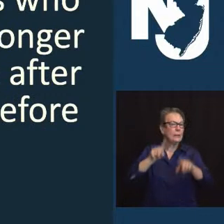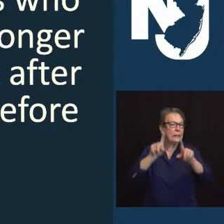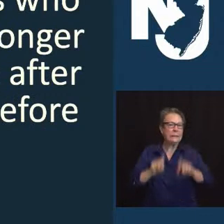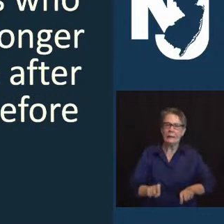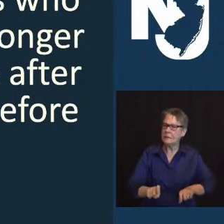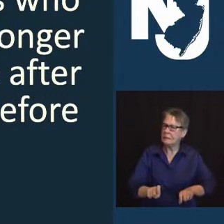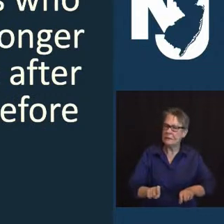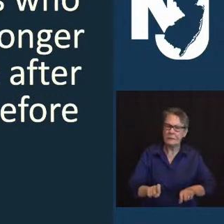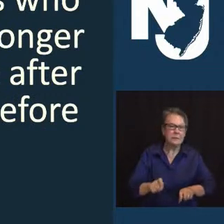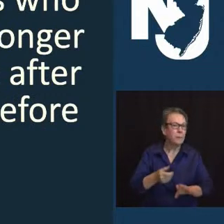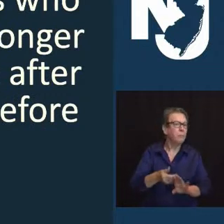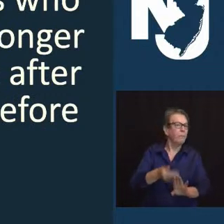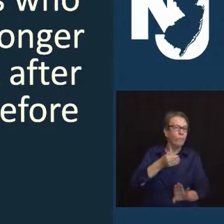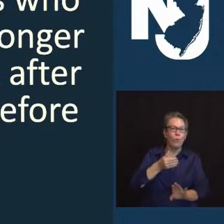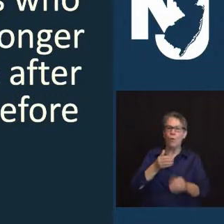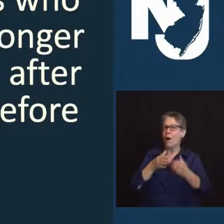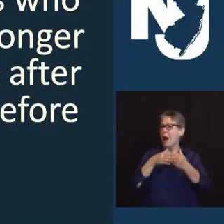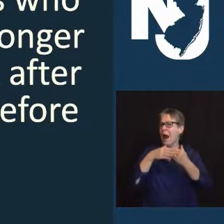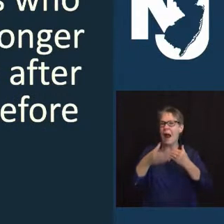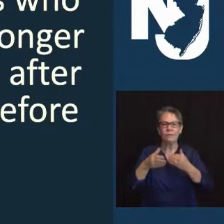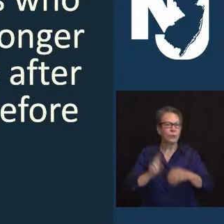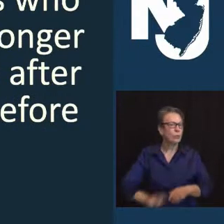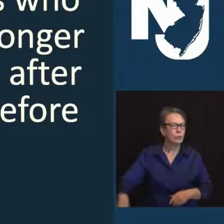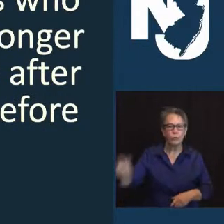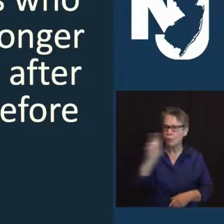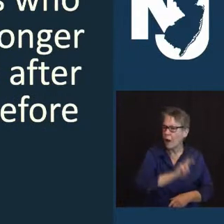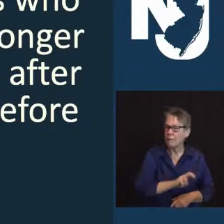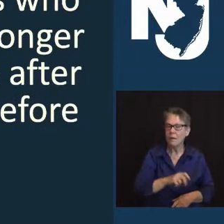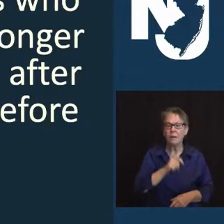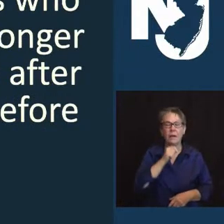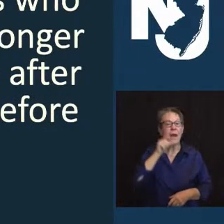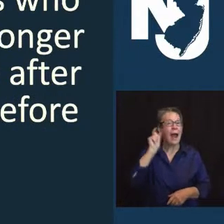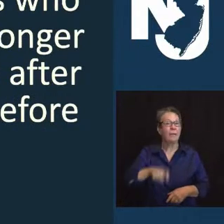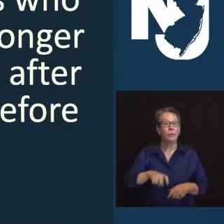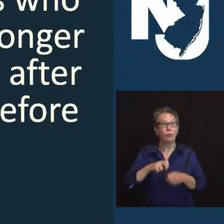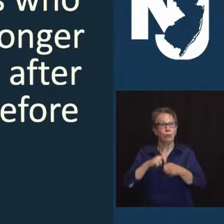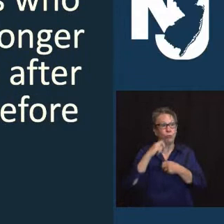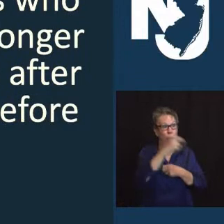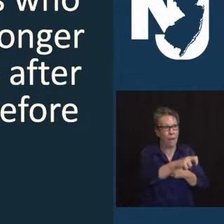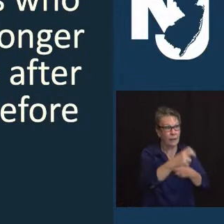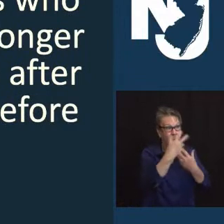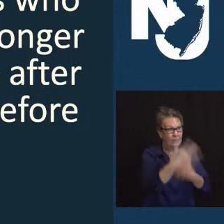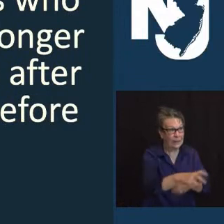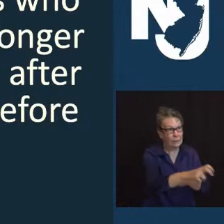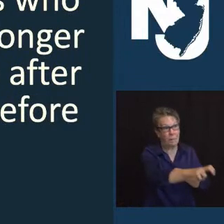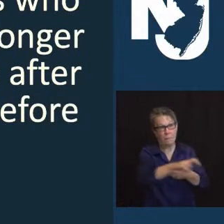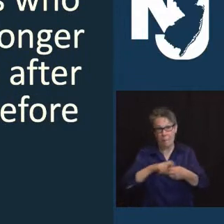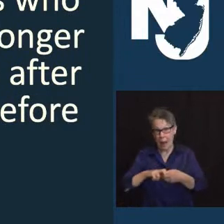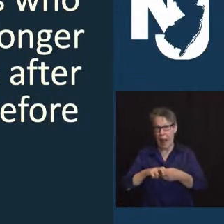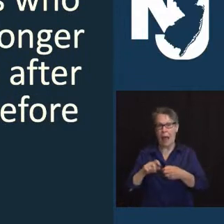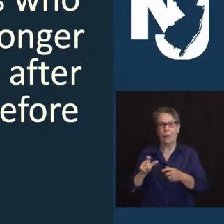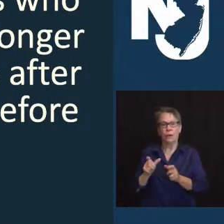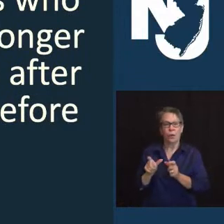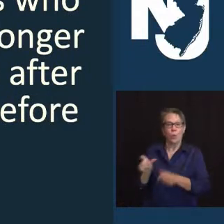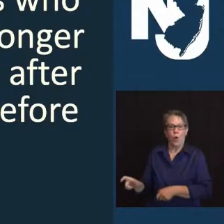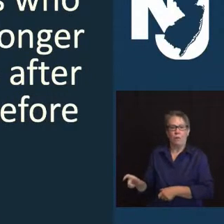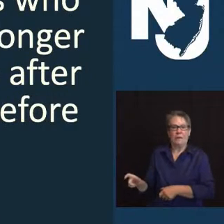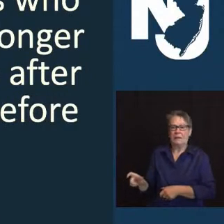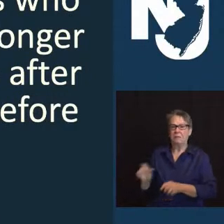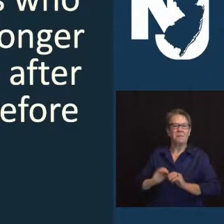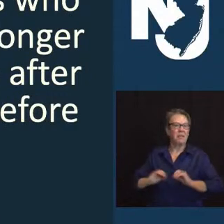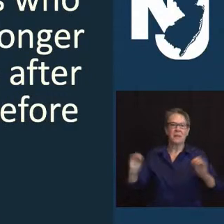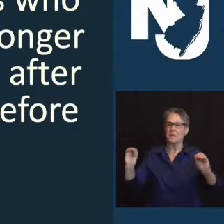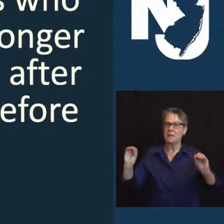return to the United States following international air travel stands. Judy will speak to this in greater detail, but